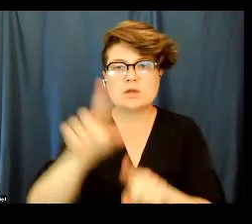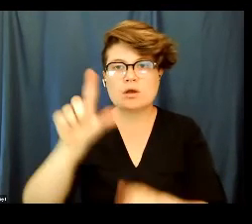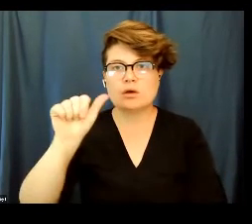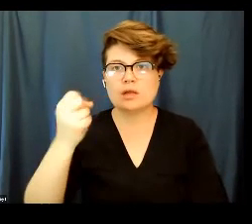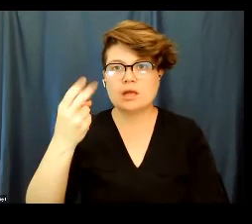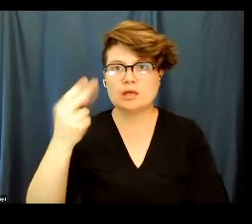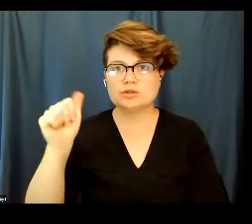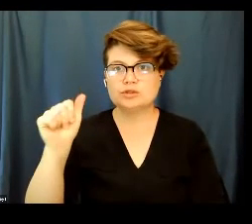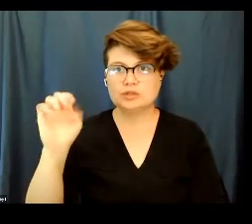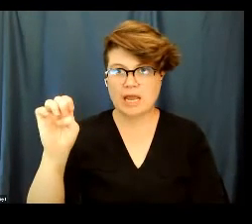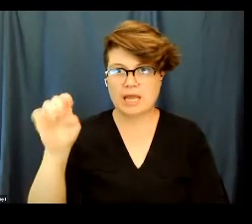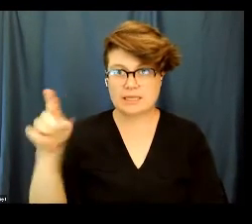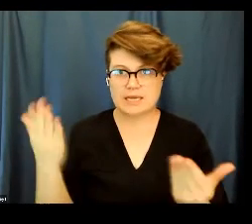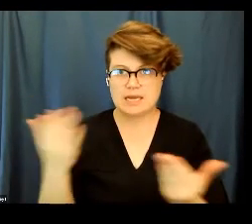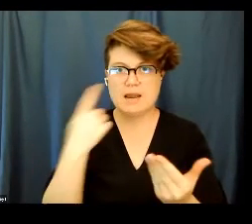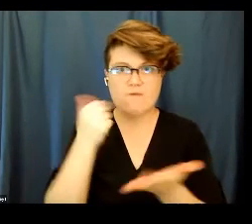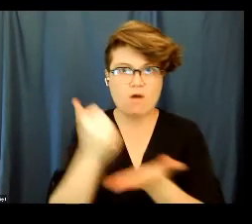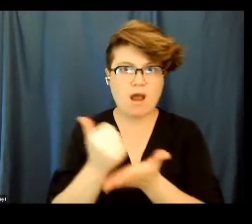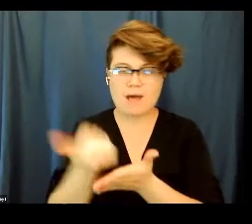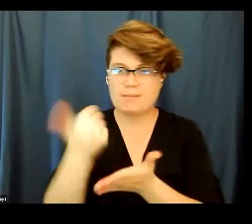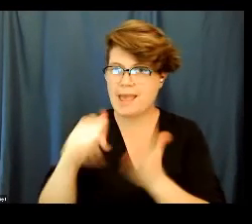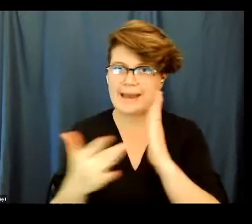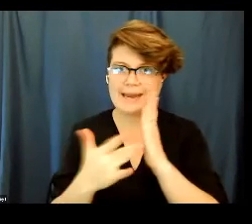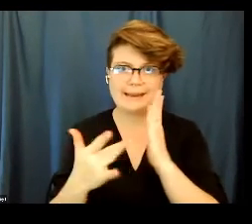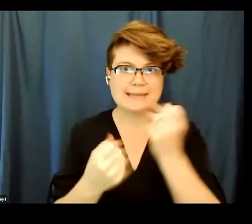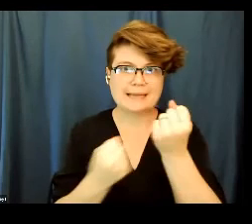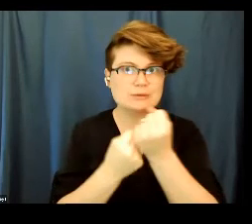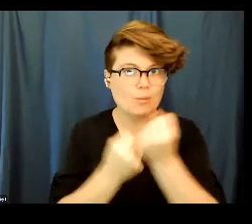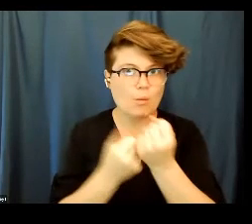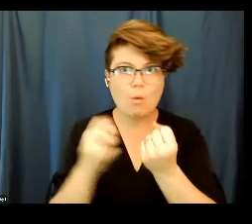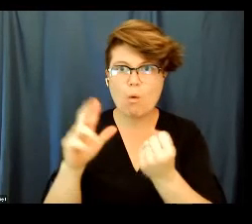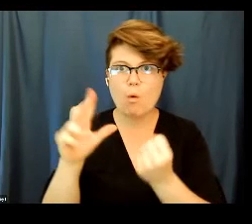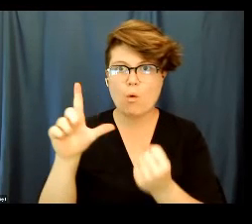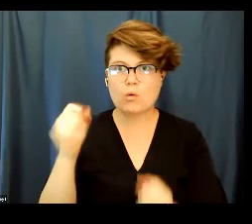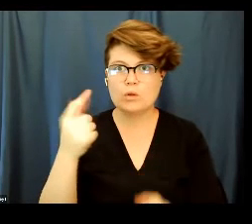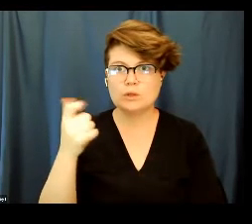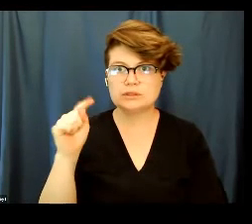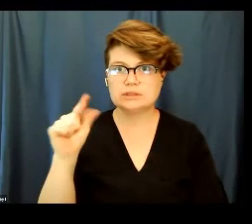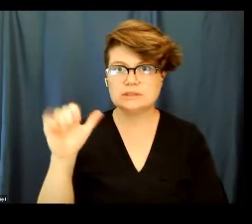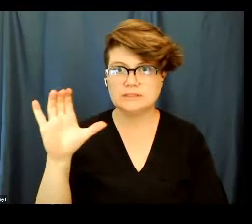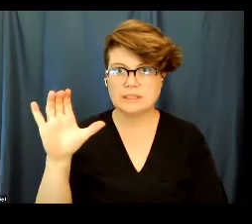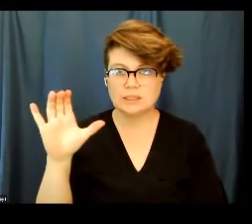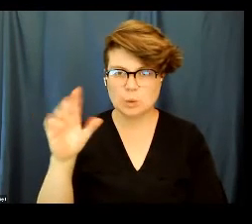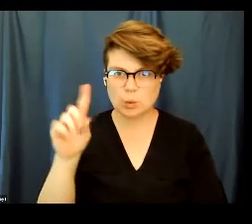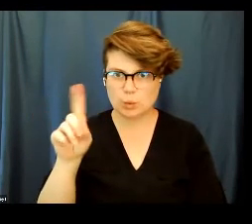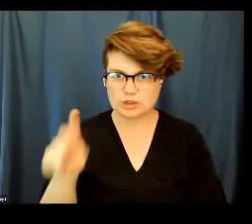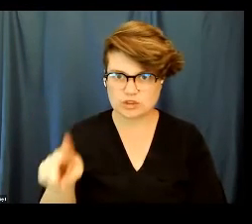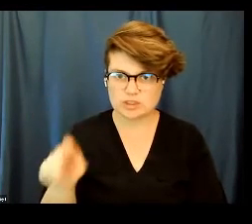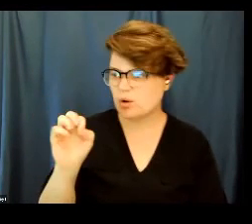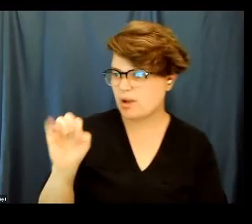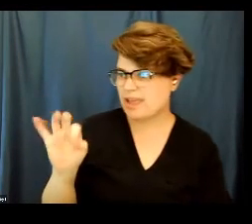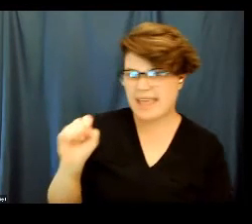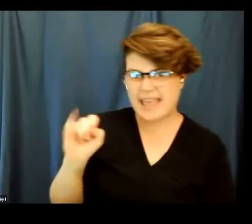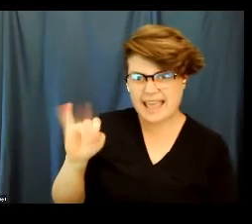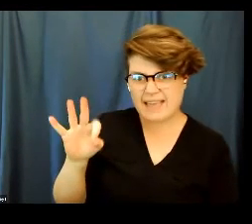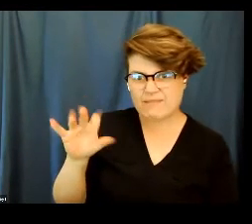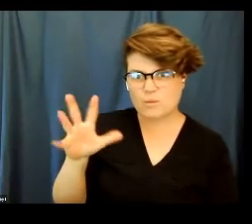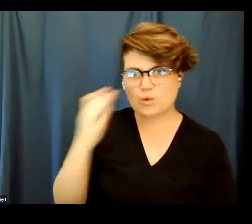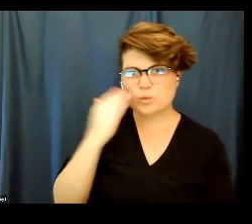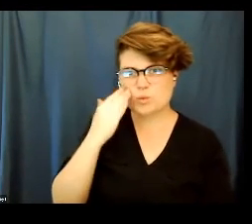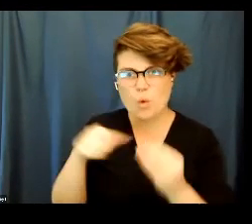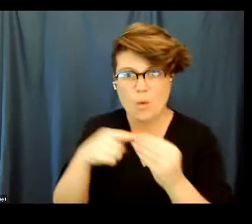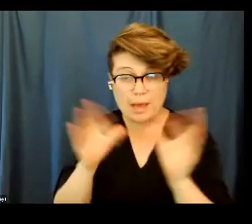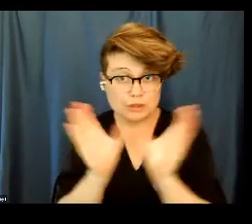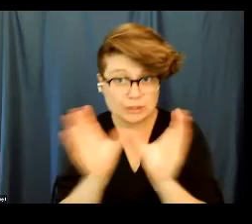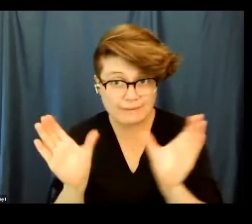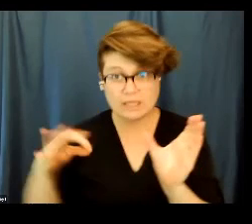out with any tech support or logistical questions. So if you have questions about certificates or anything like that, feel free to reach